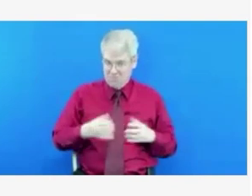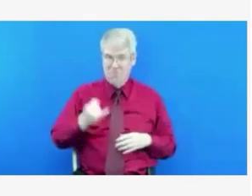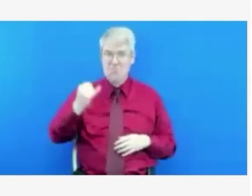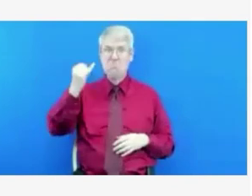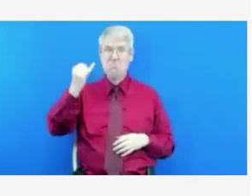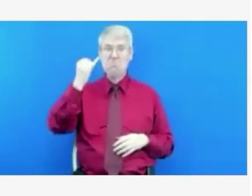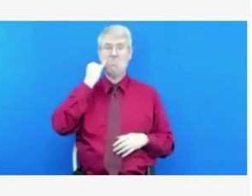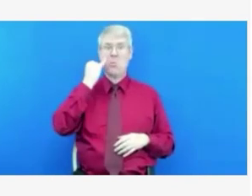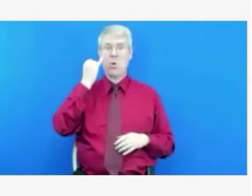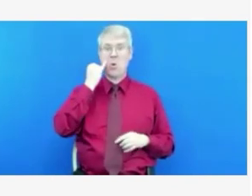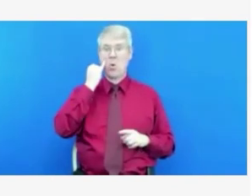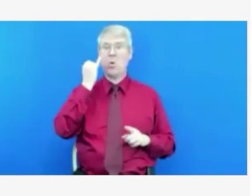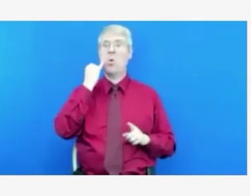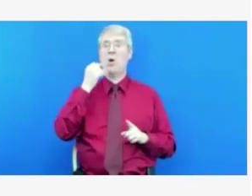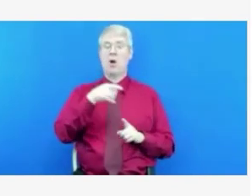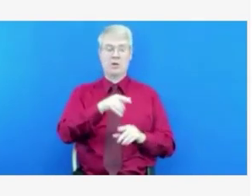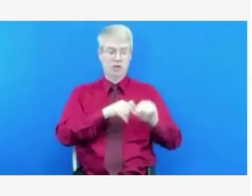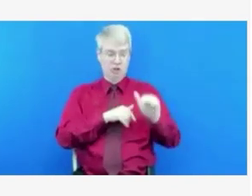Thank you.